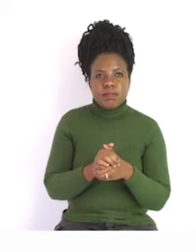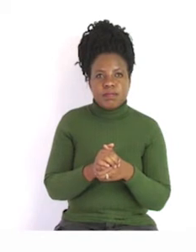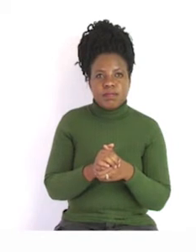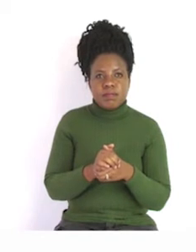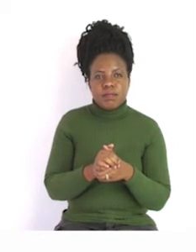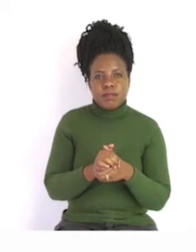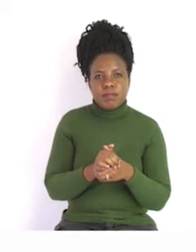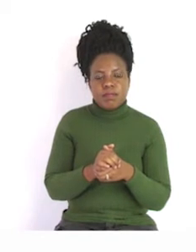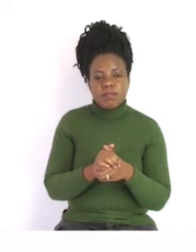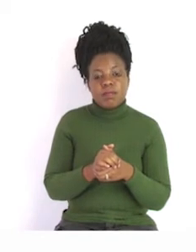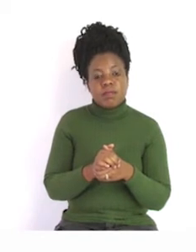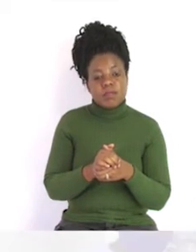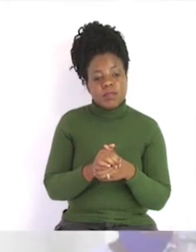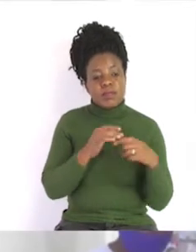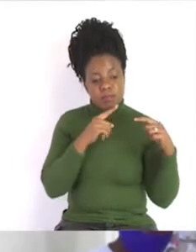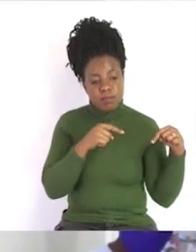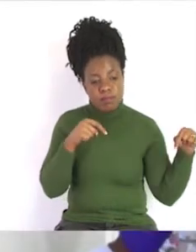let's quickly look on the chalkboard.